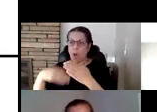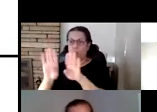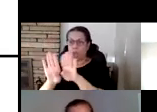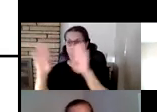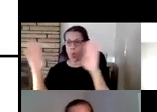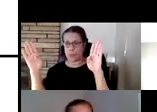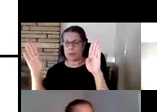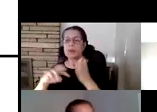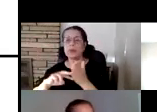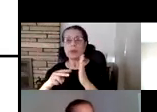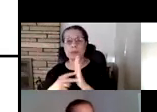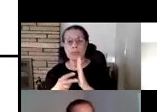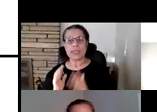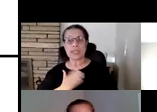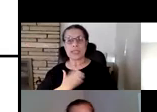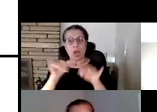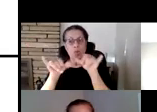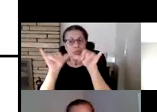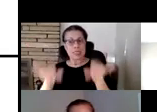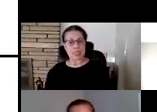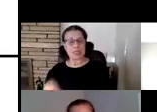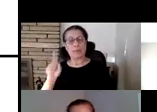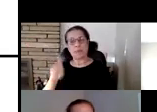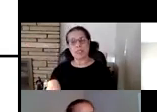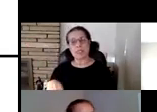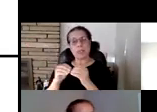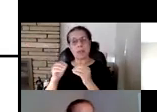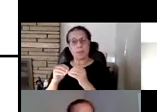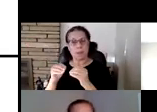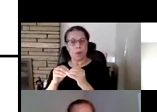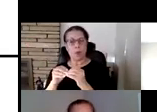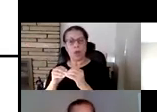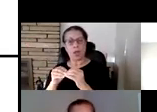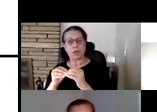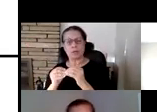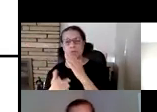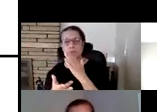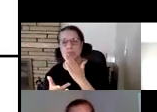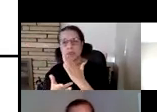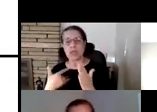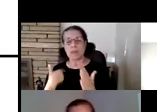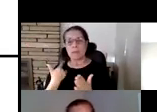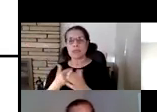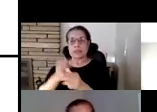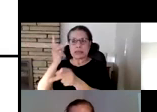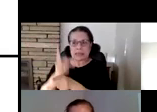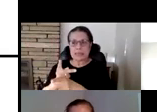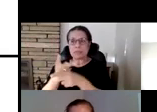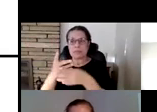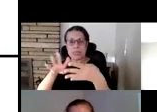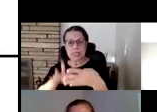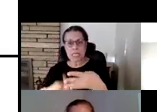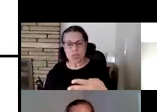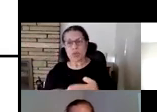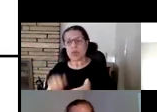that our system will actually become more reliable. We'll be better able to adhere to our schedule, and that we know that's